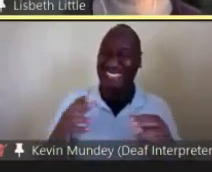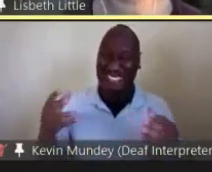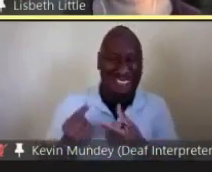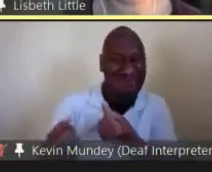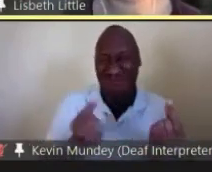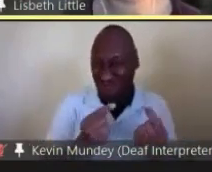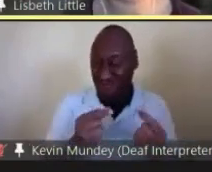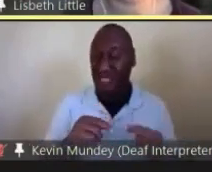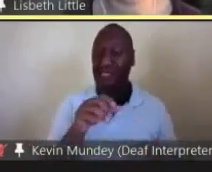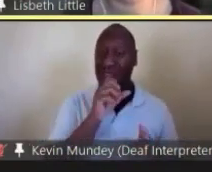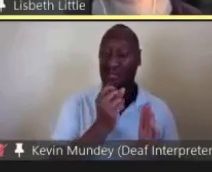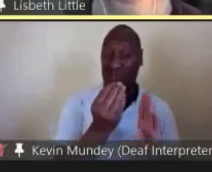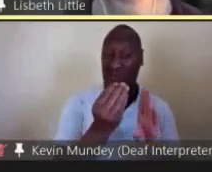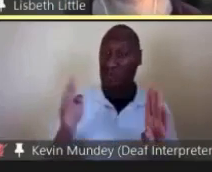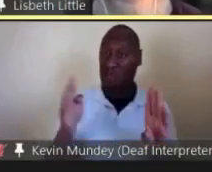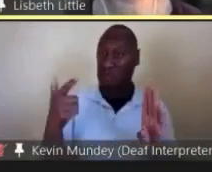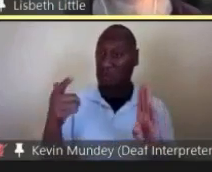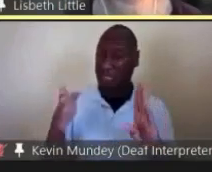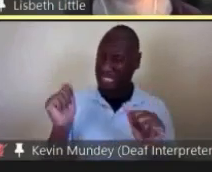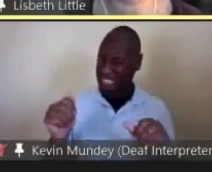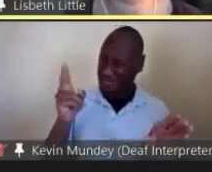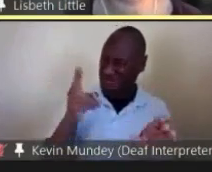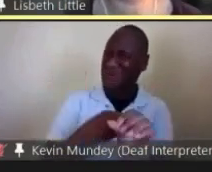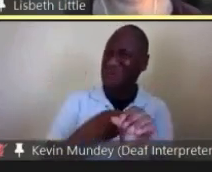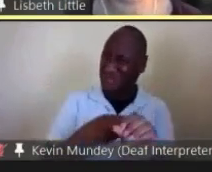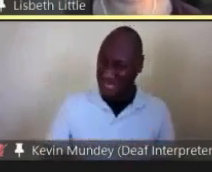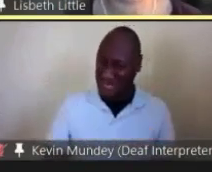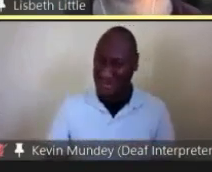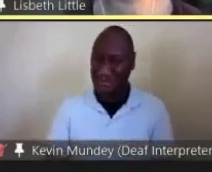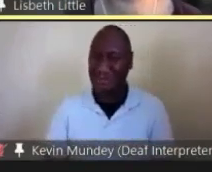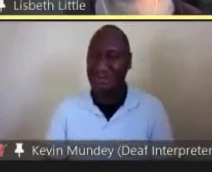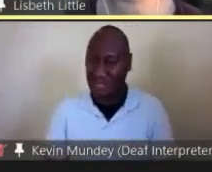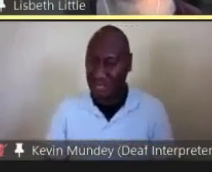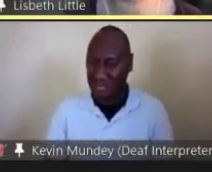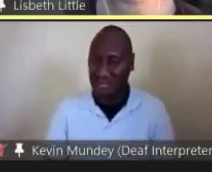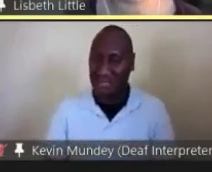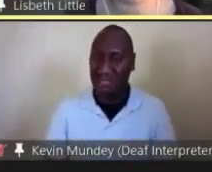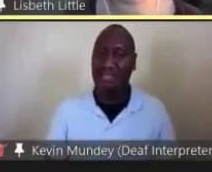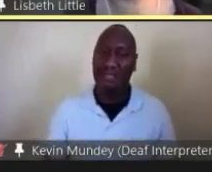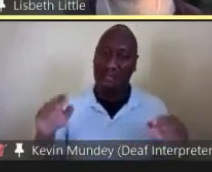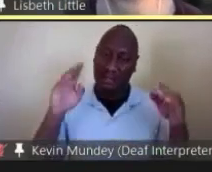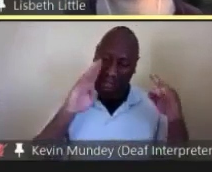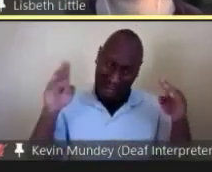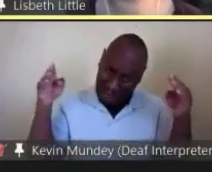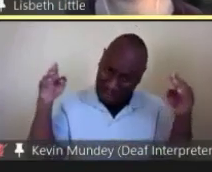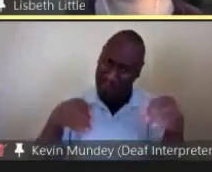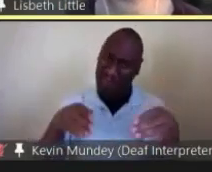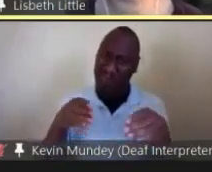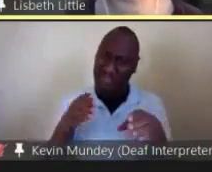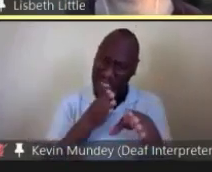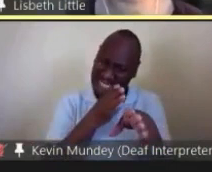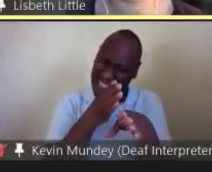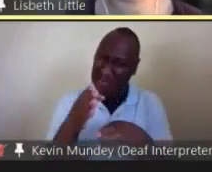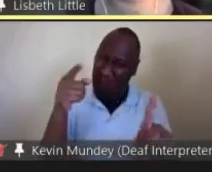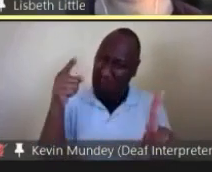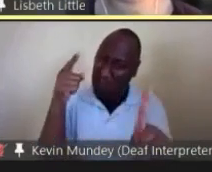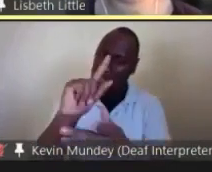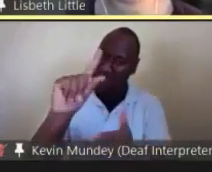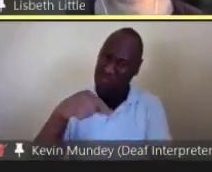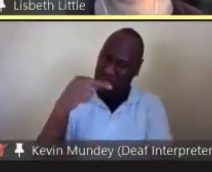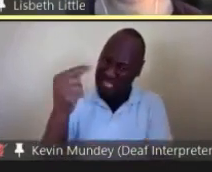21 years of age, which is focused on staying on track to graduation and transition to adulthood.